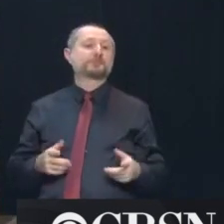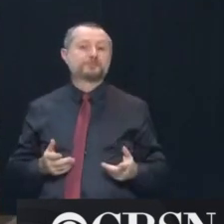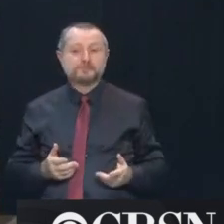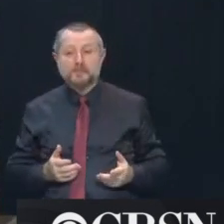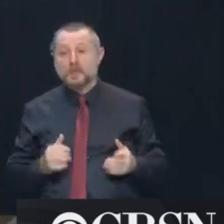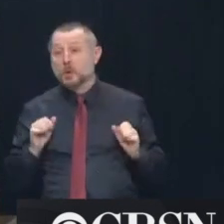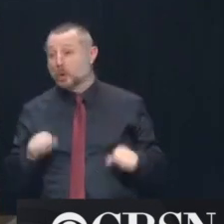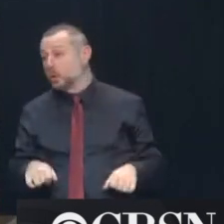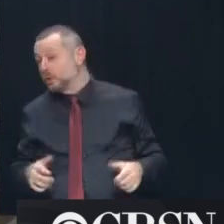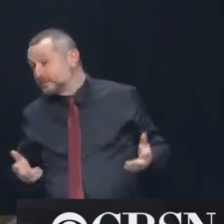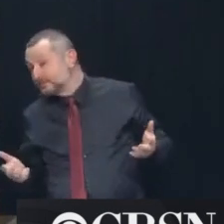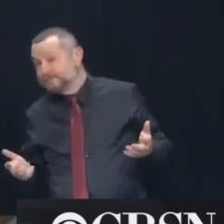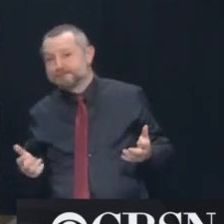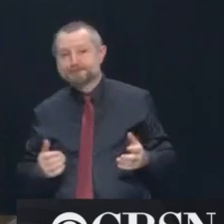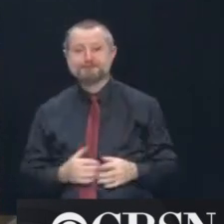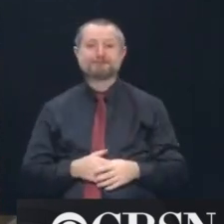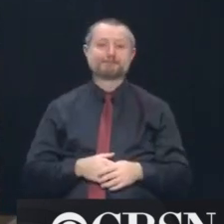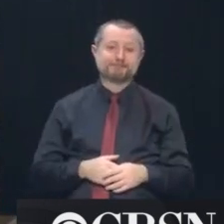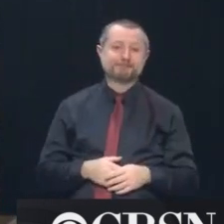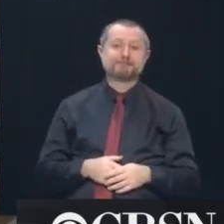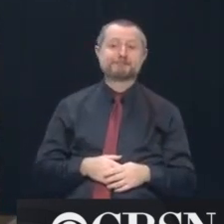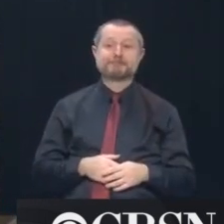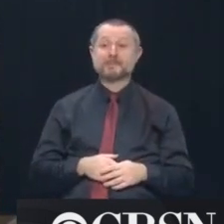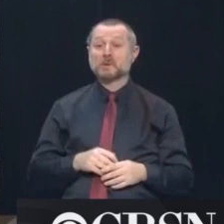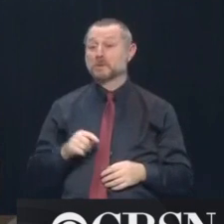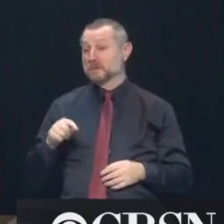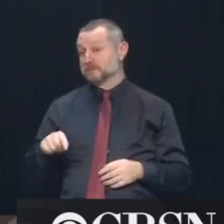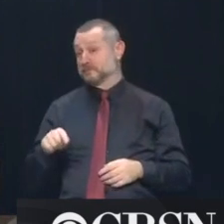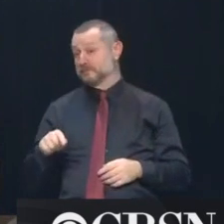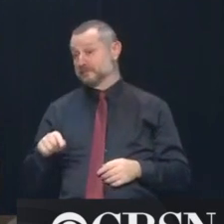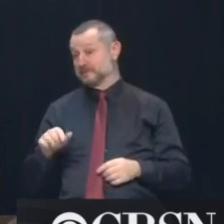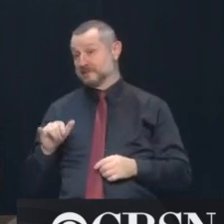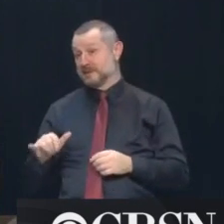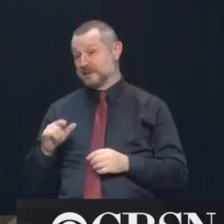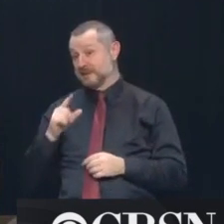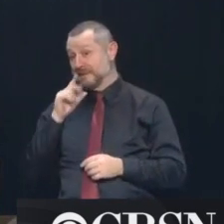This holiday season is going to be the big question mark, right?